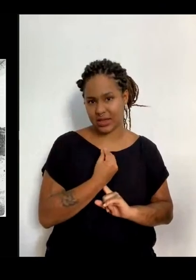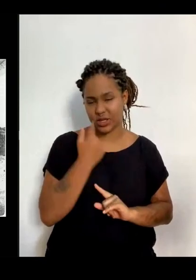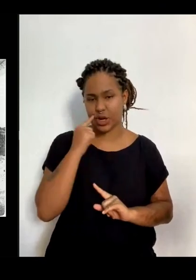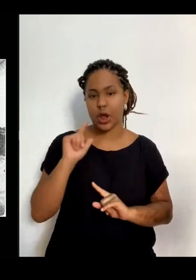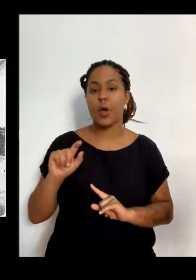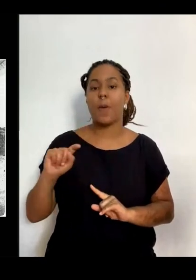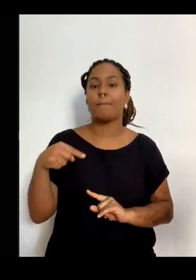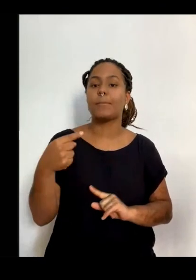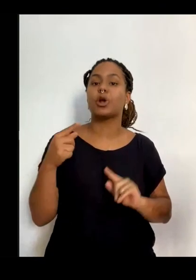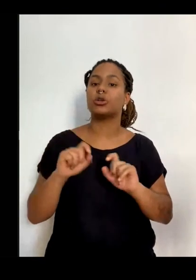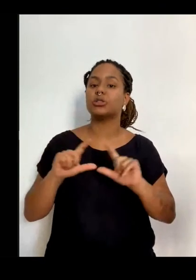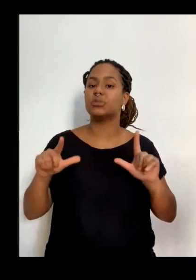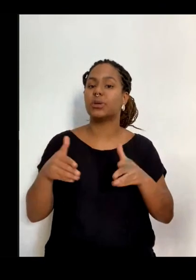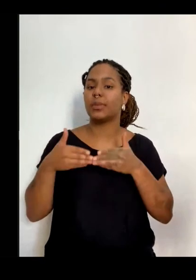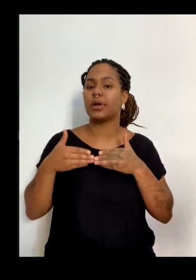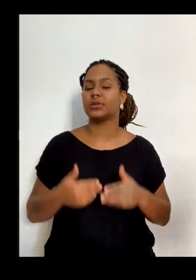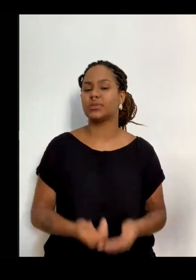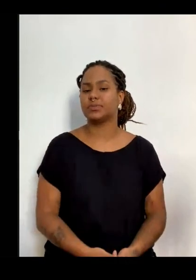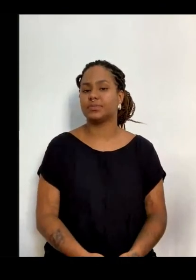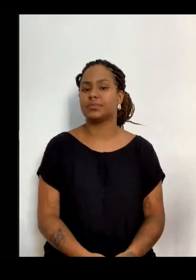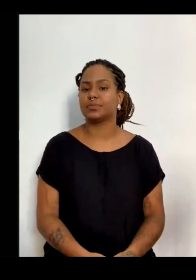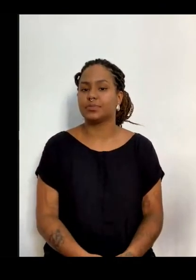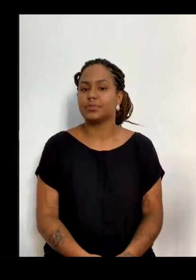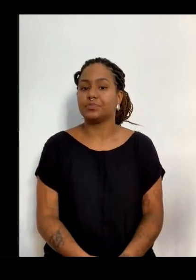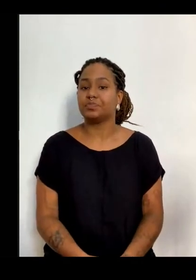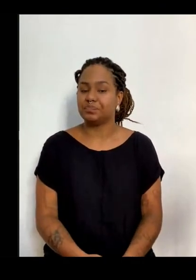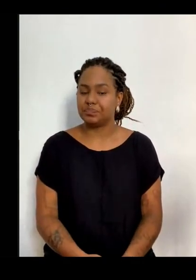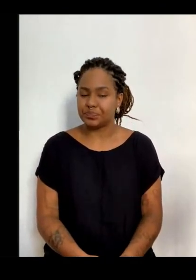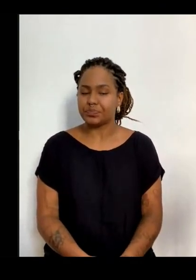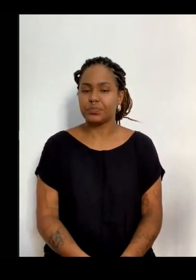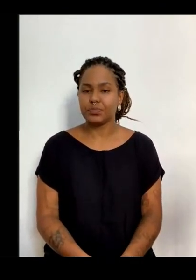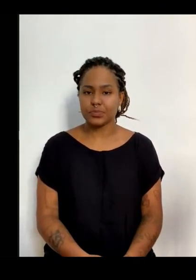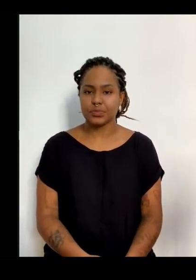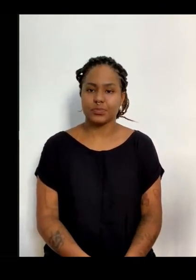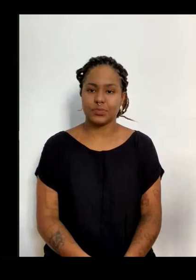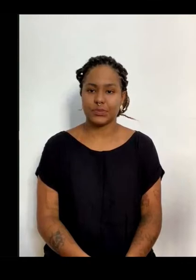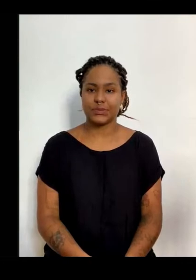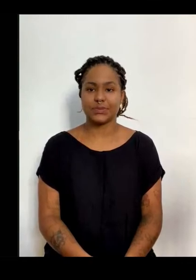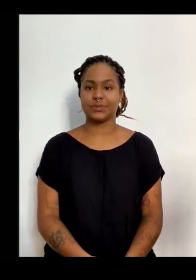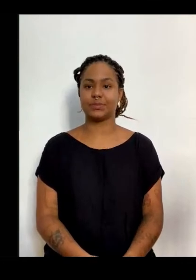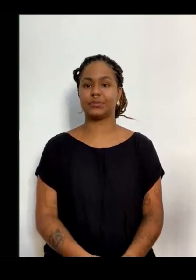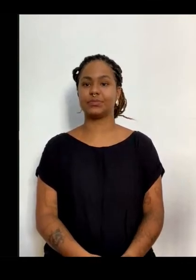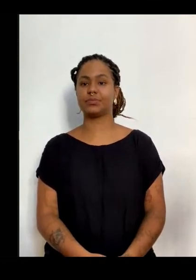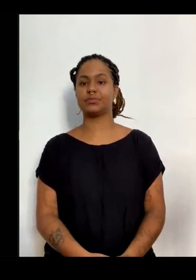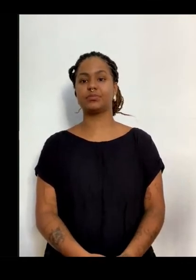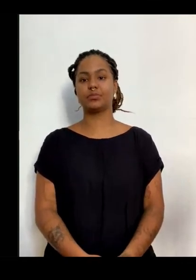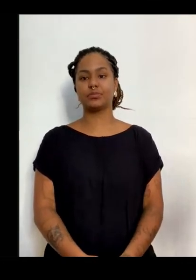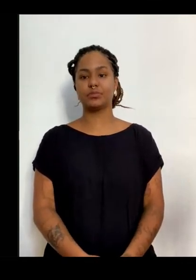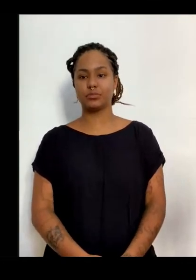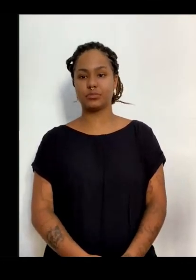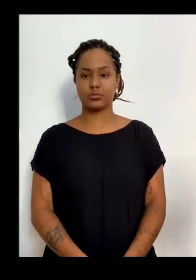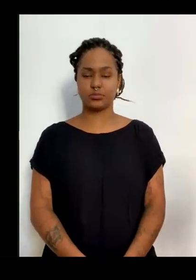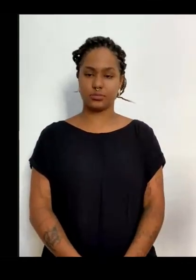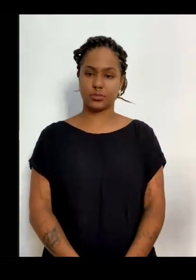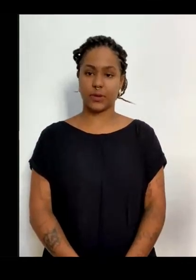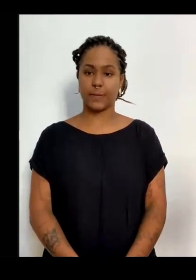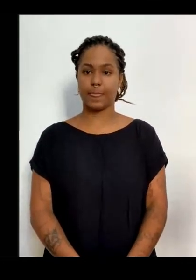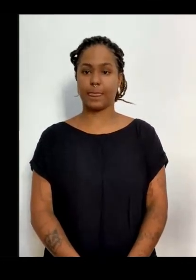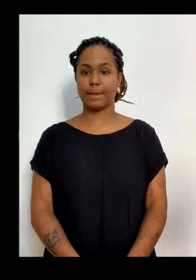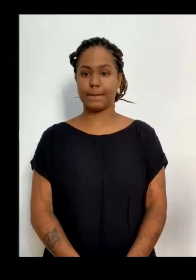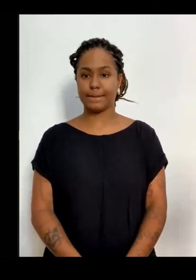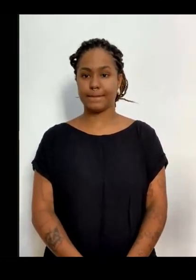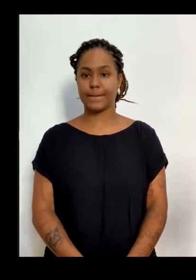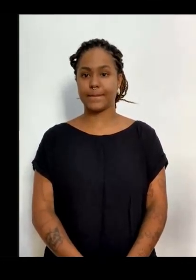thank you this is the famous double negative by Michael